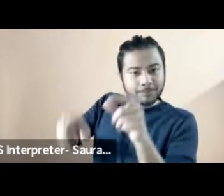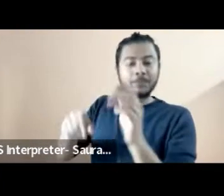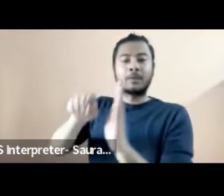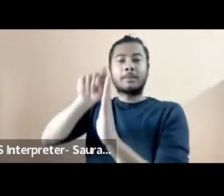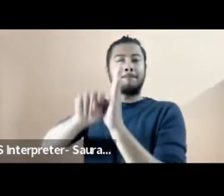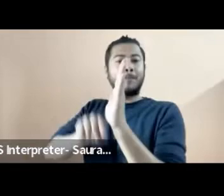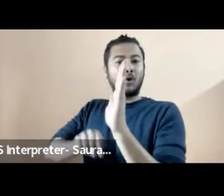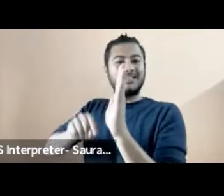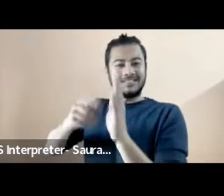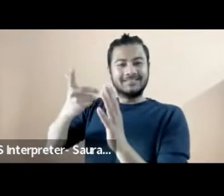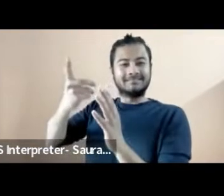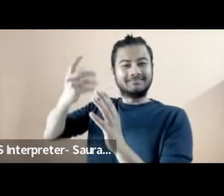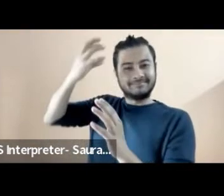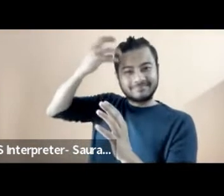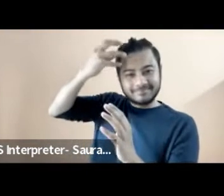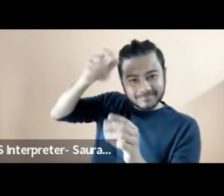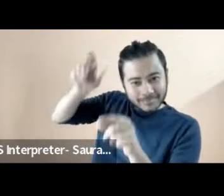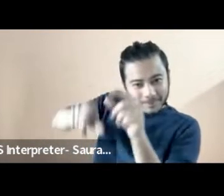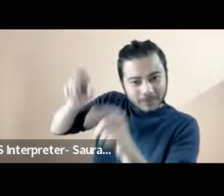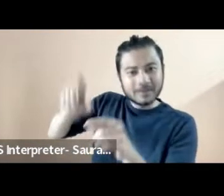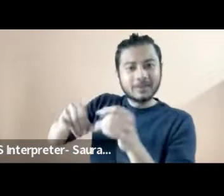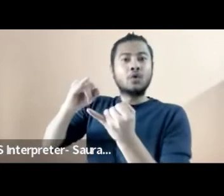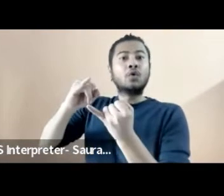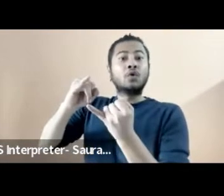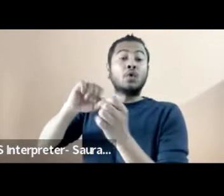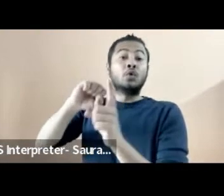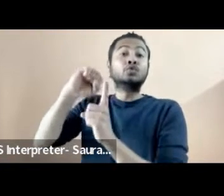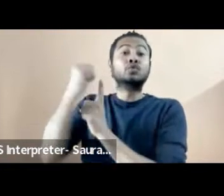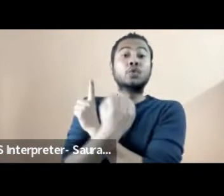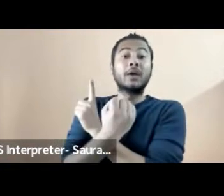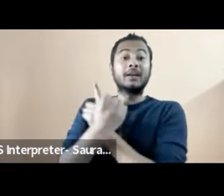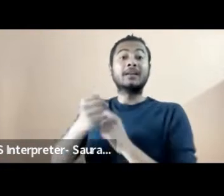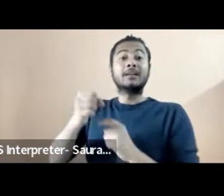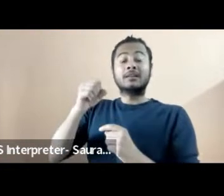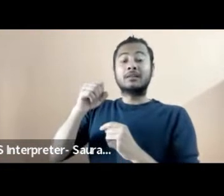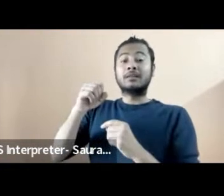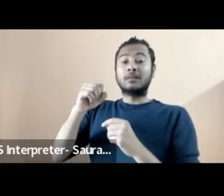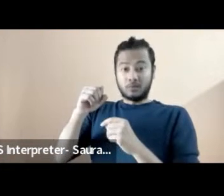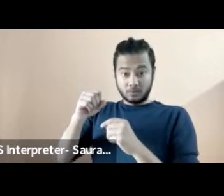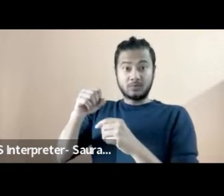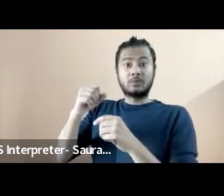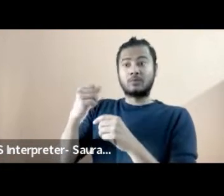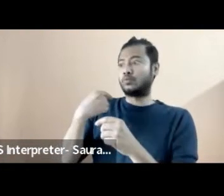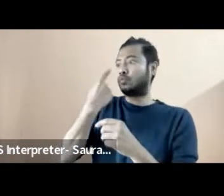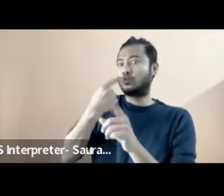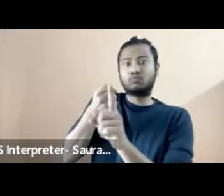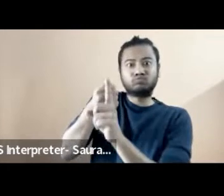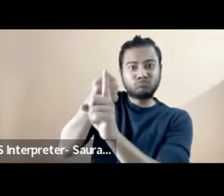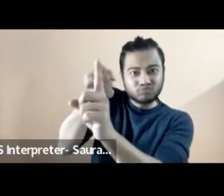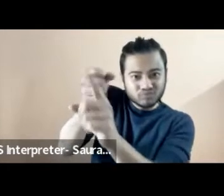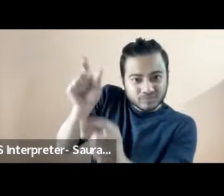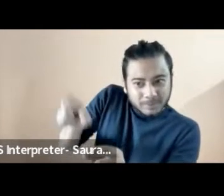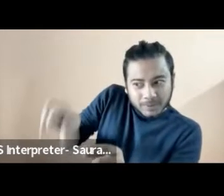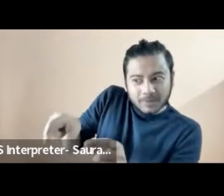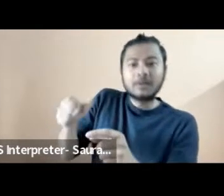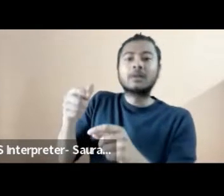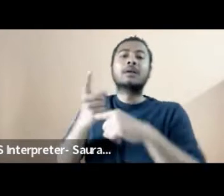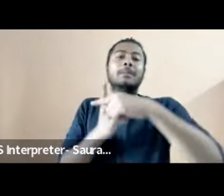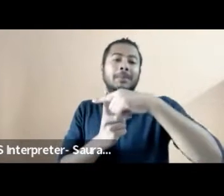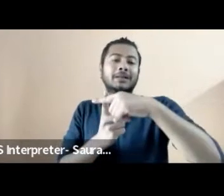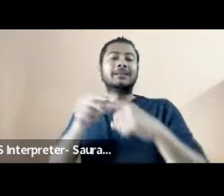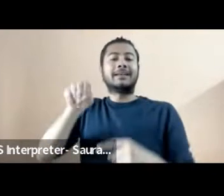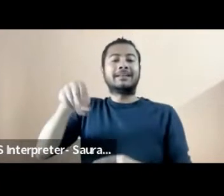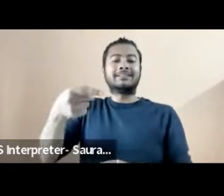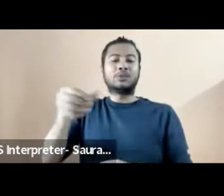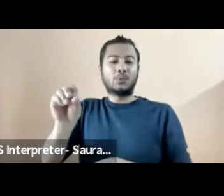advisors, civil society members, and academicians. And then we also selected the chairperson. And